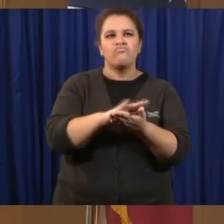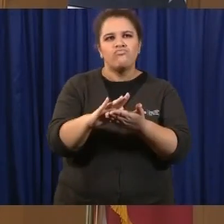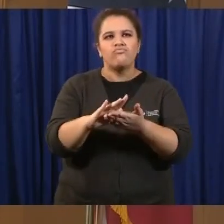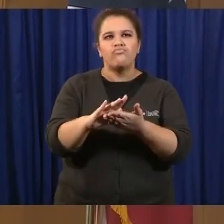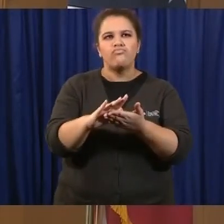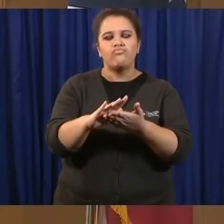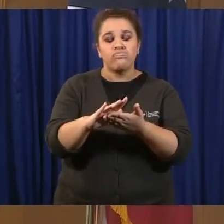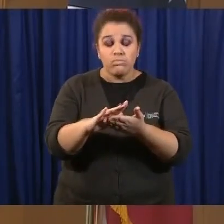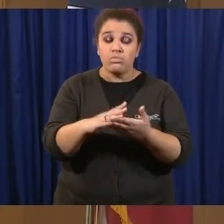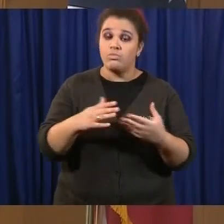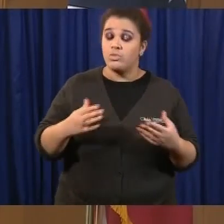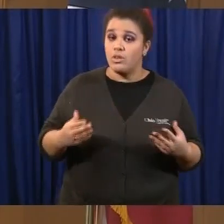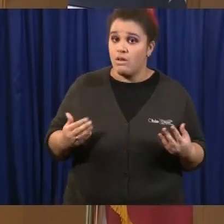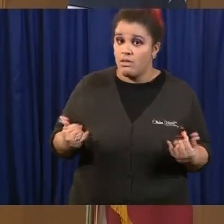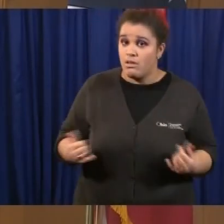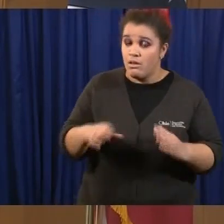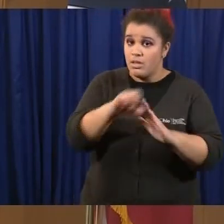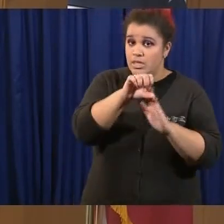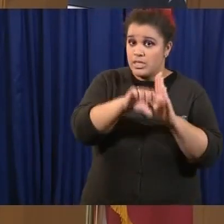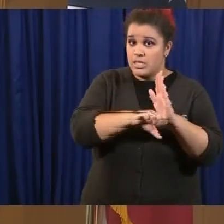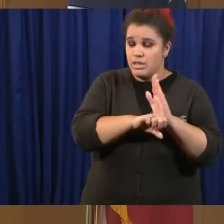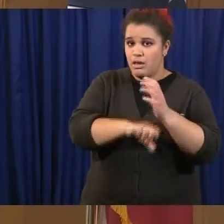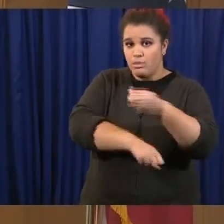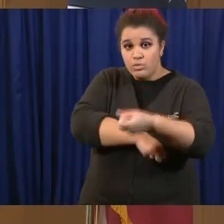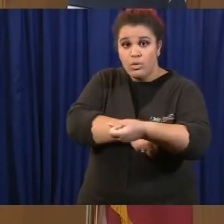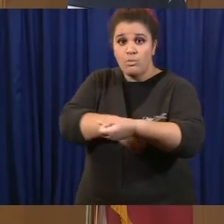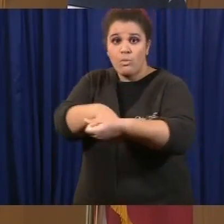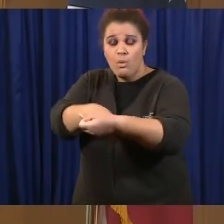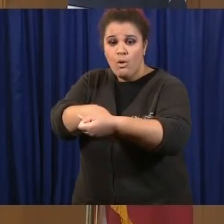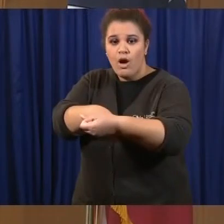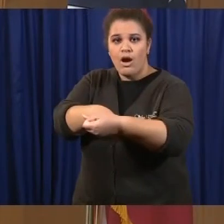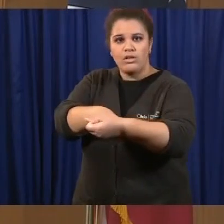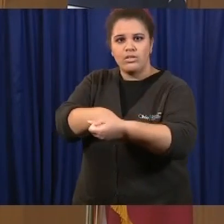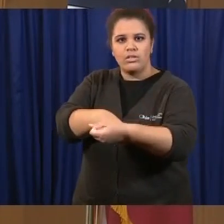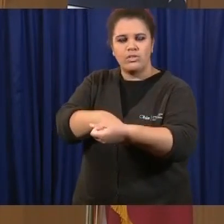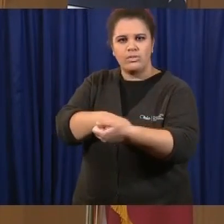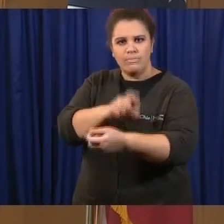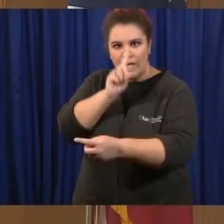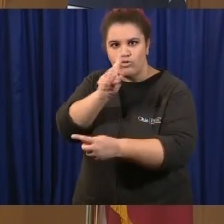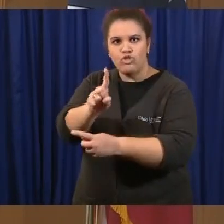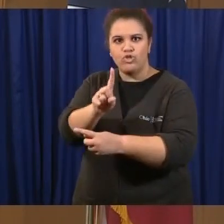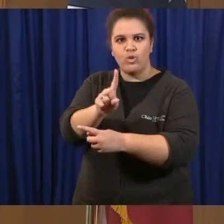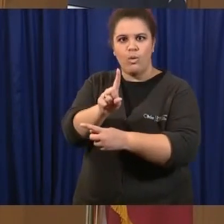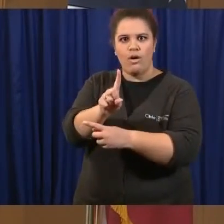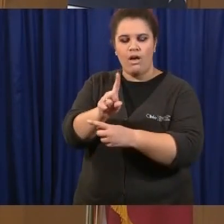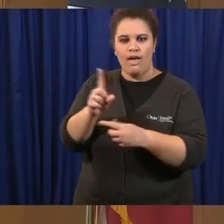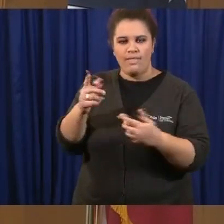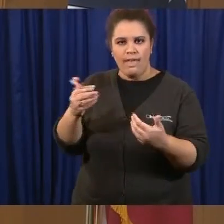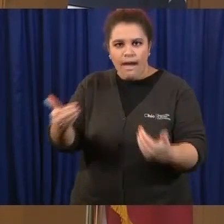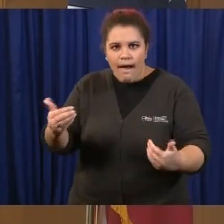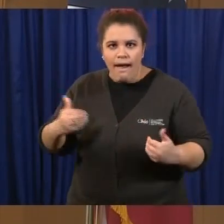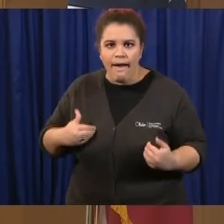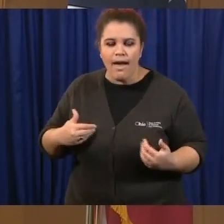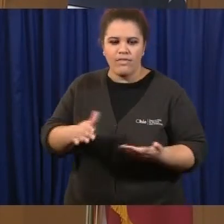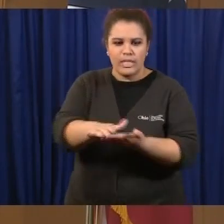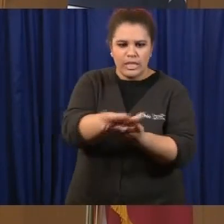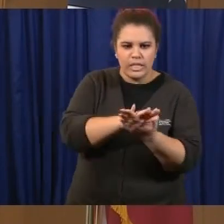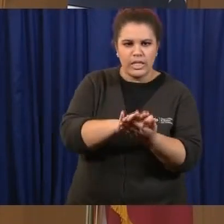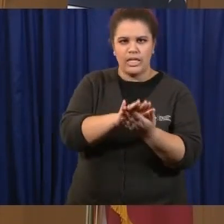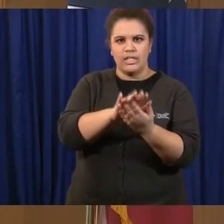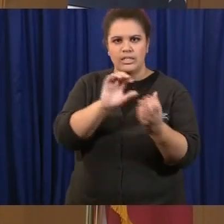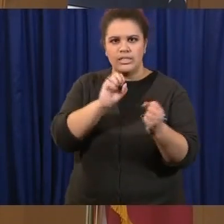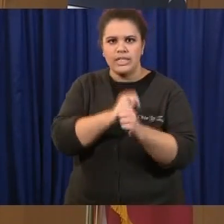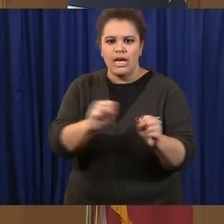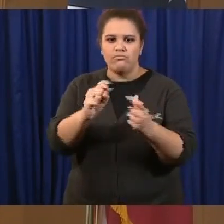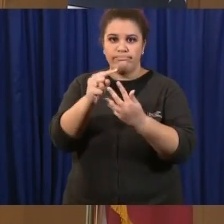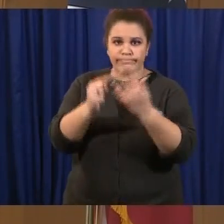to make sure that the supplies are there? Right now, if you go online and if you go to a store and try to find disinfectant wipes and thermometers, it's all wiped